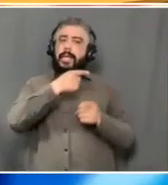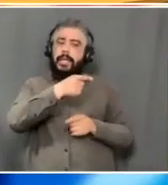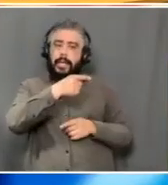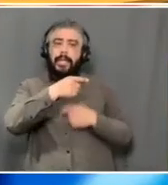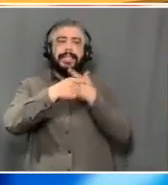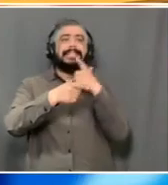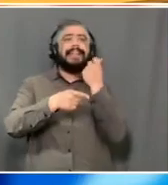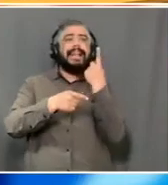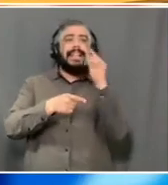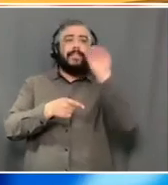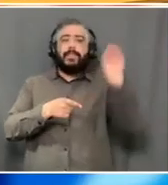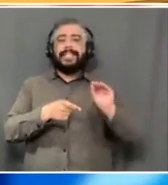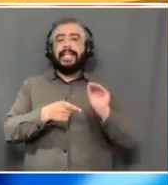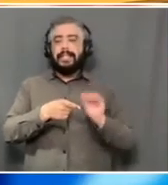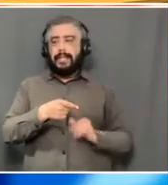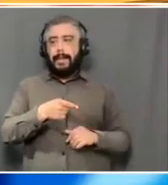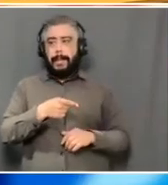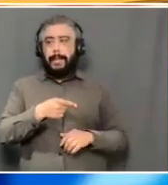11%.